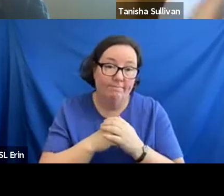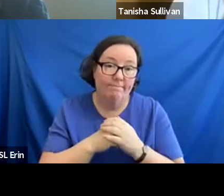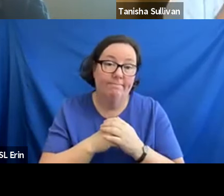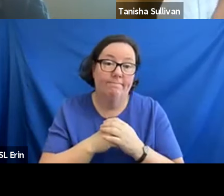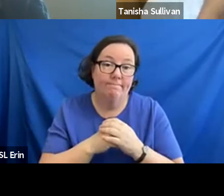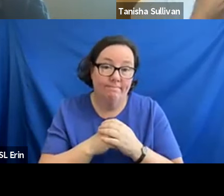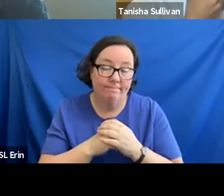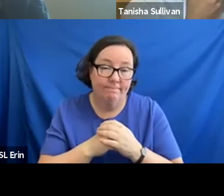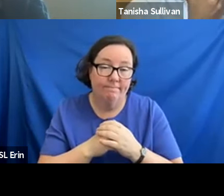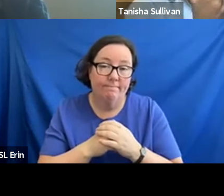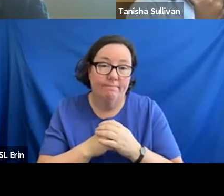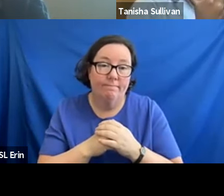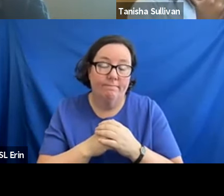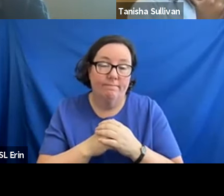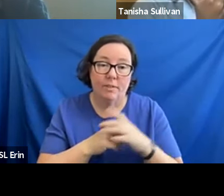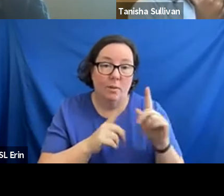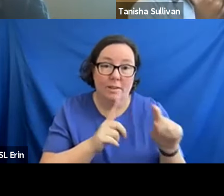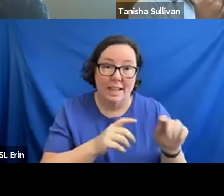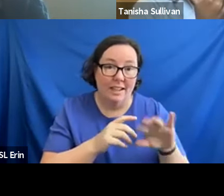that you're